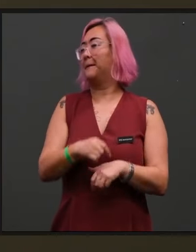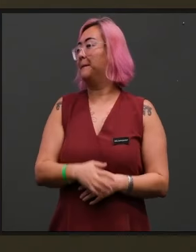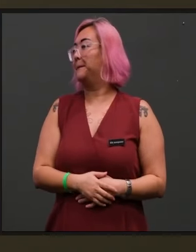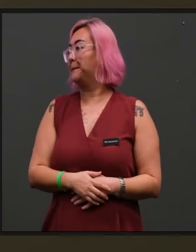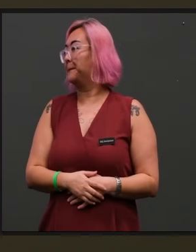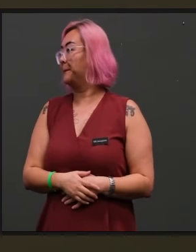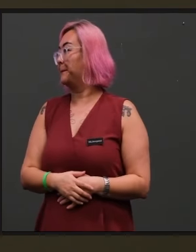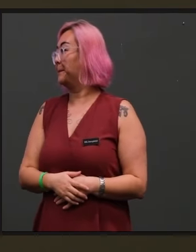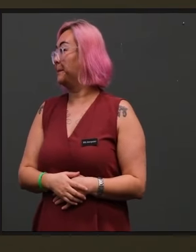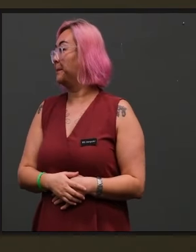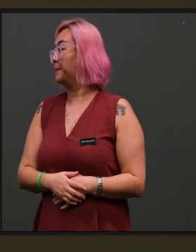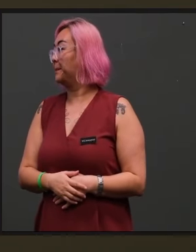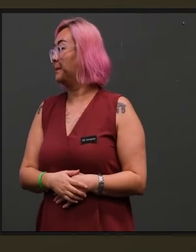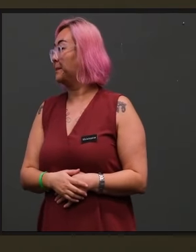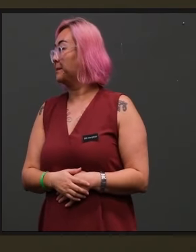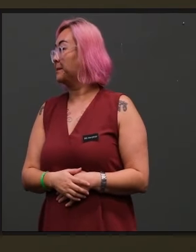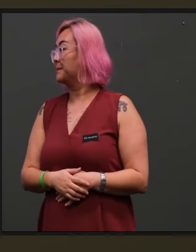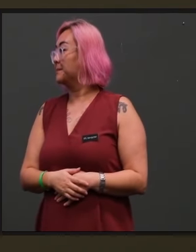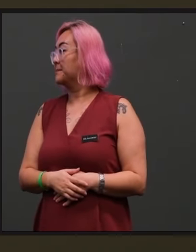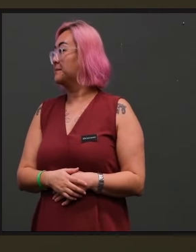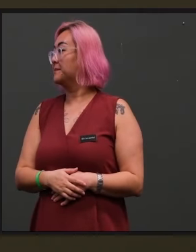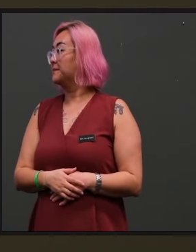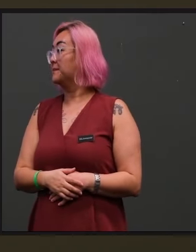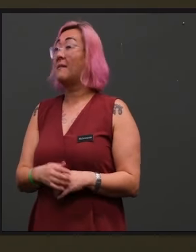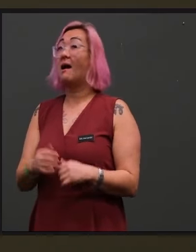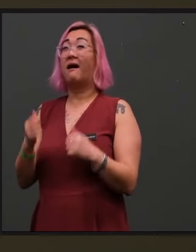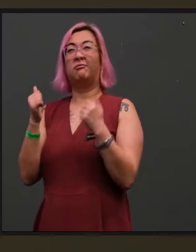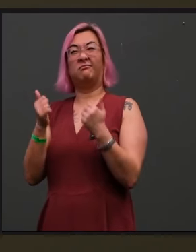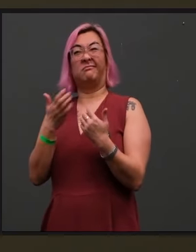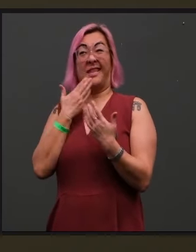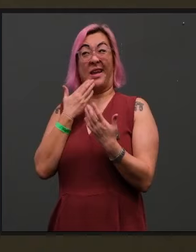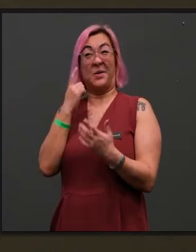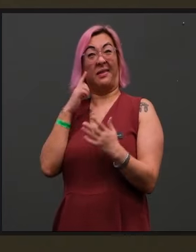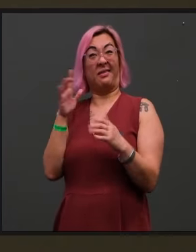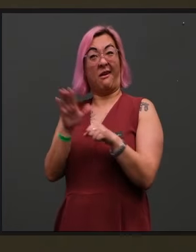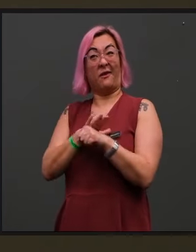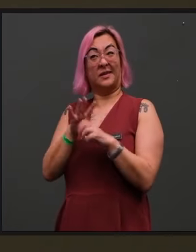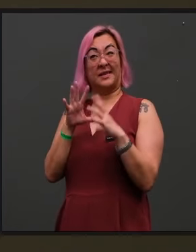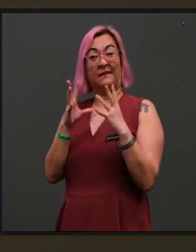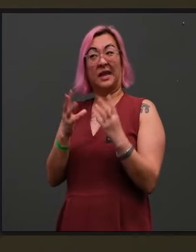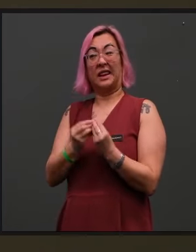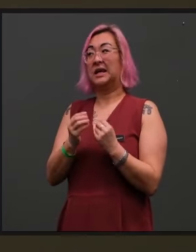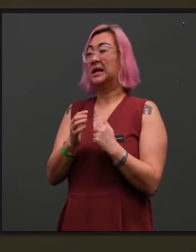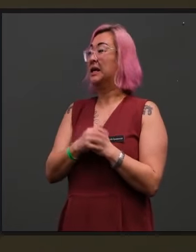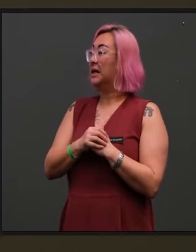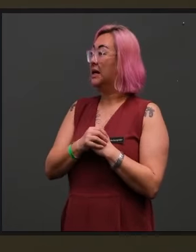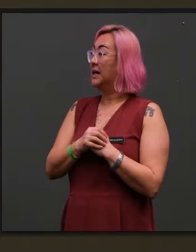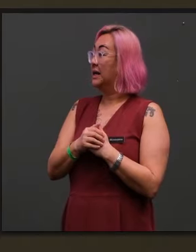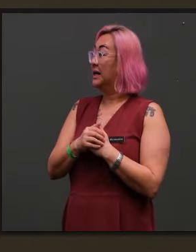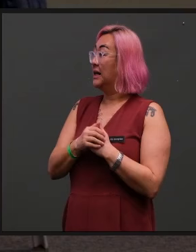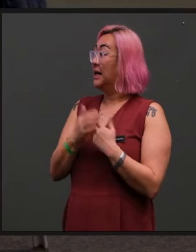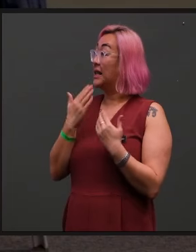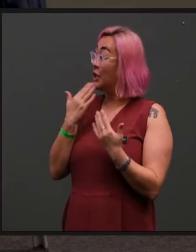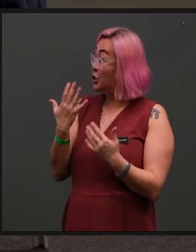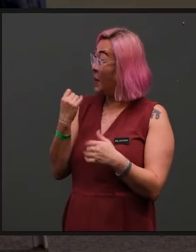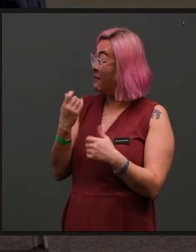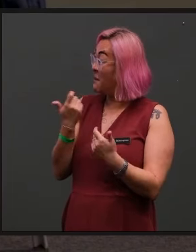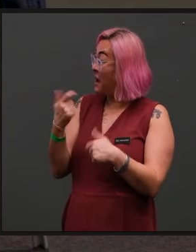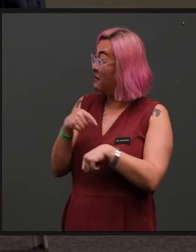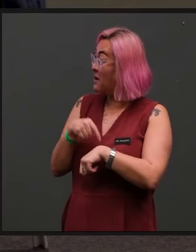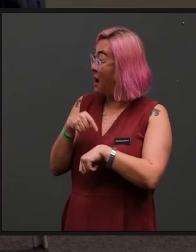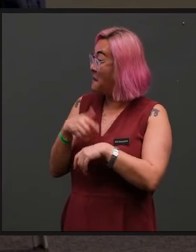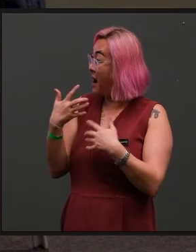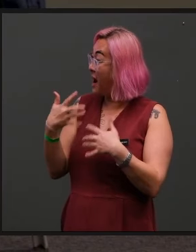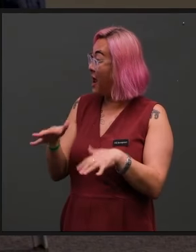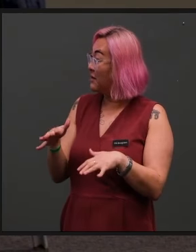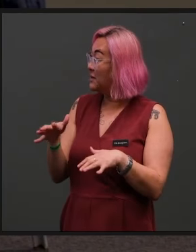Perfect. No, thank you. I think that really covers everything. I guess we technically have a bit of time, right? How much time do we No, have? you're actually just over.